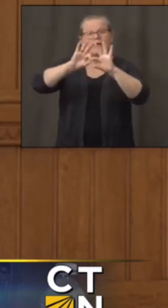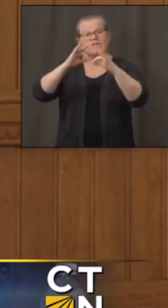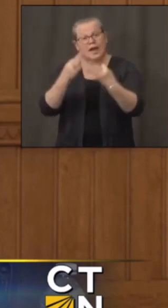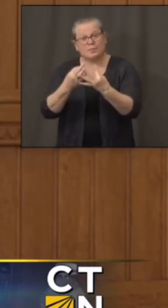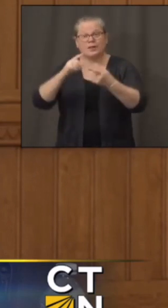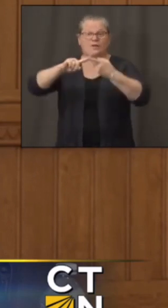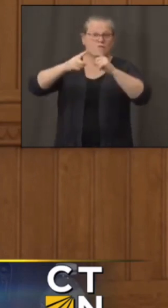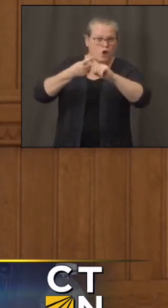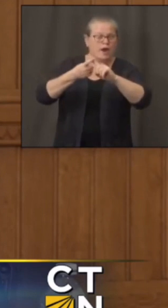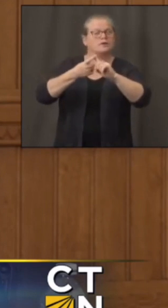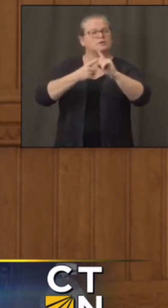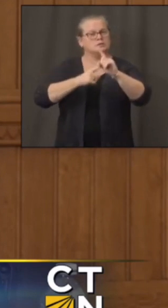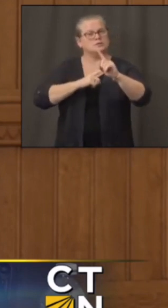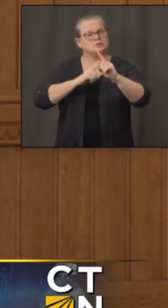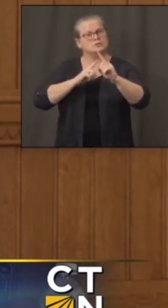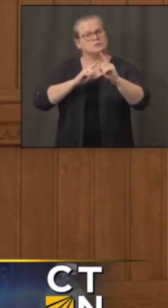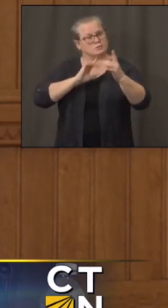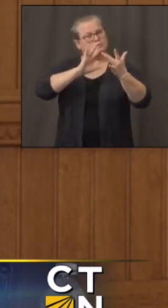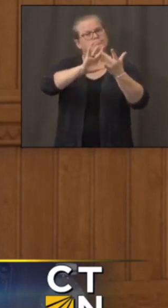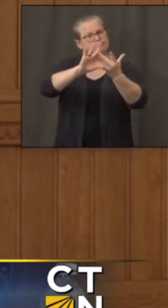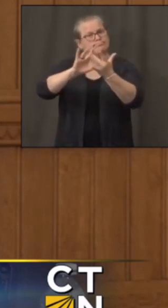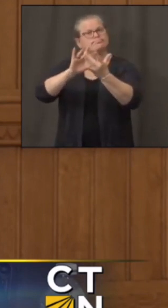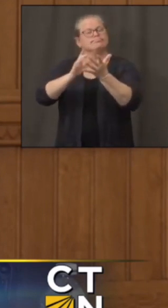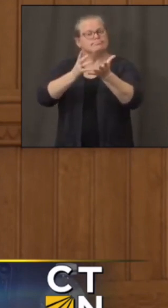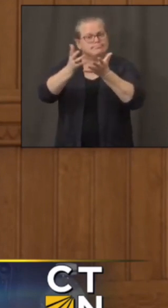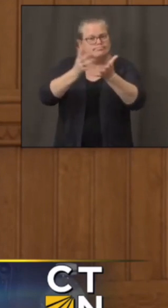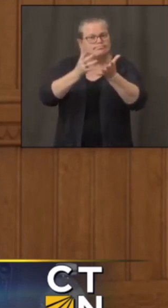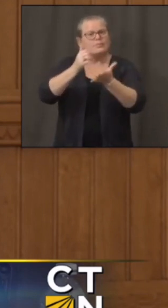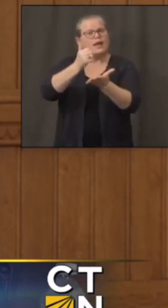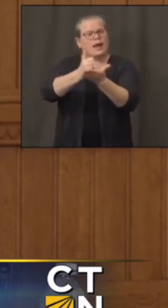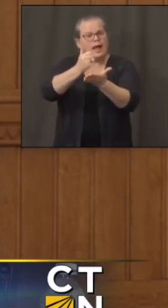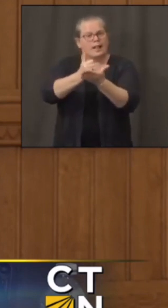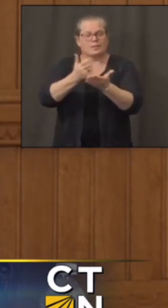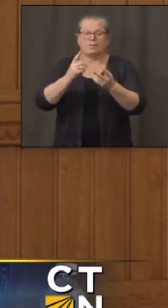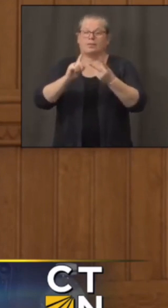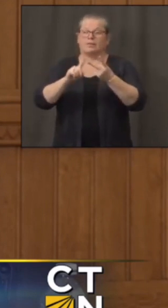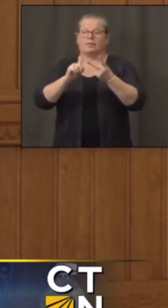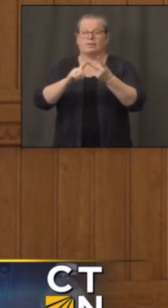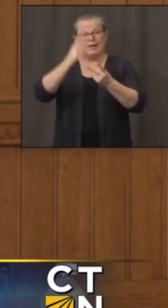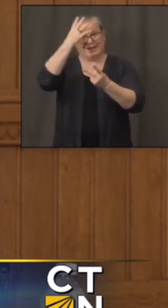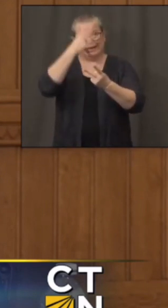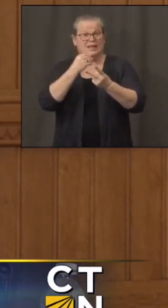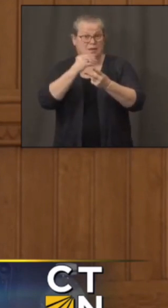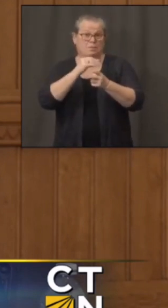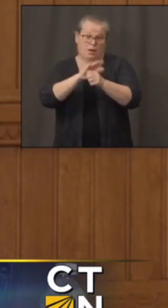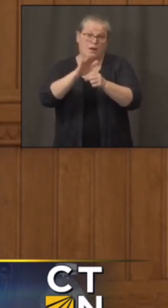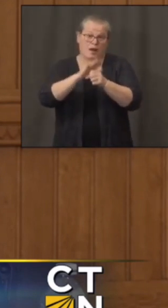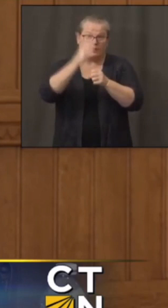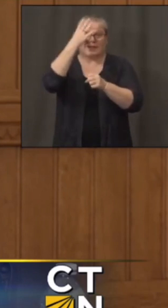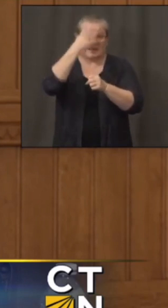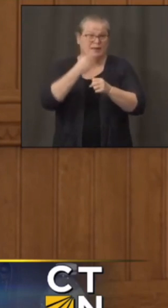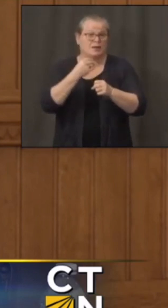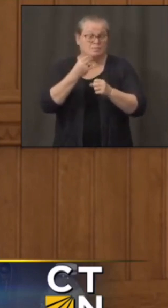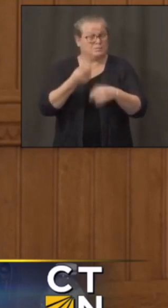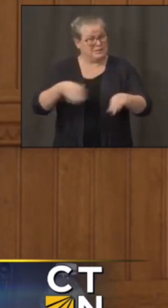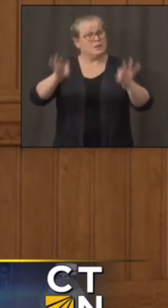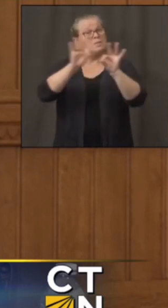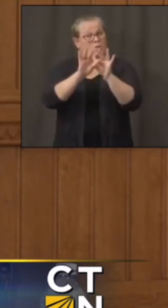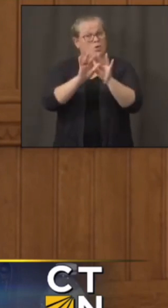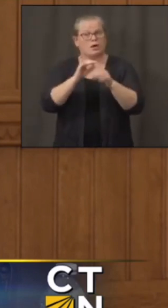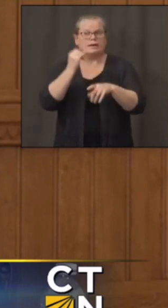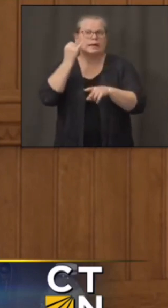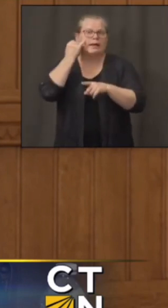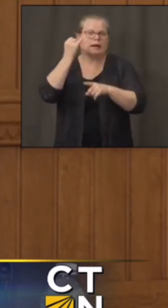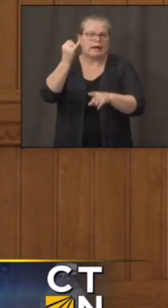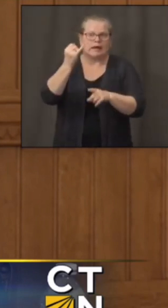and anxiety. But then also some things like, getting enough sleep. We know getting enough sleep can certainly help to reduce feelings